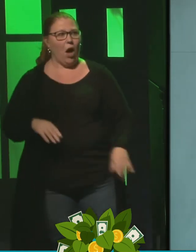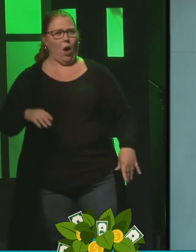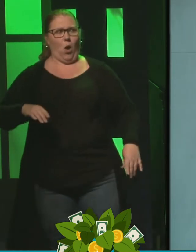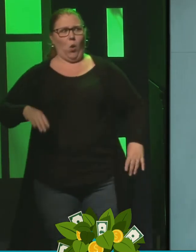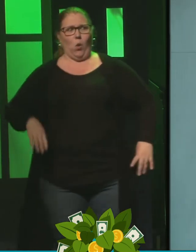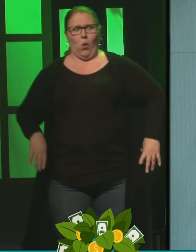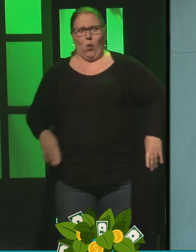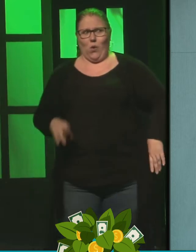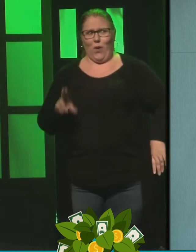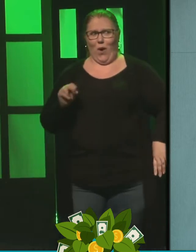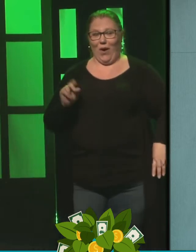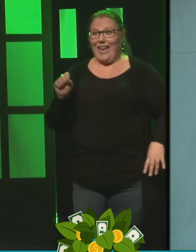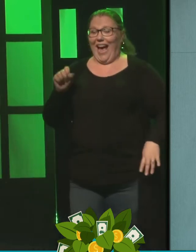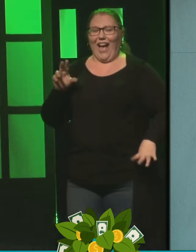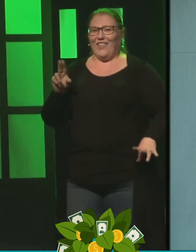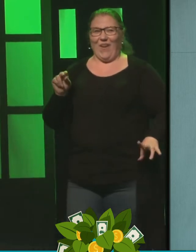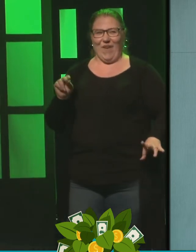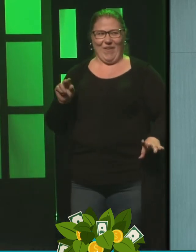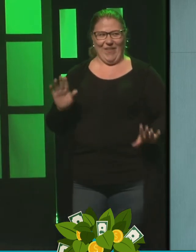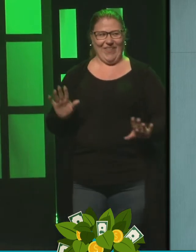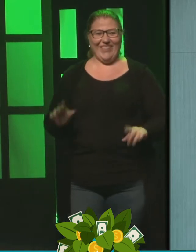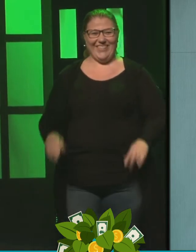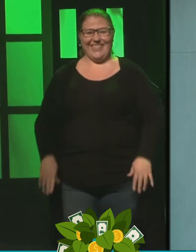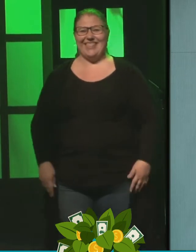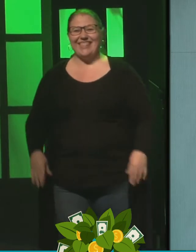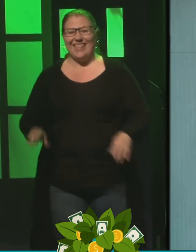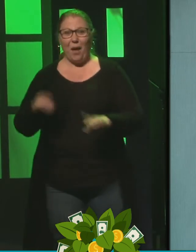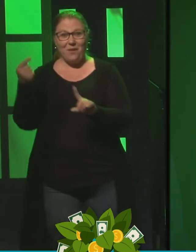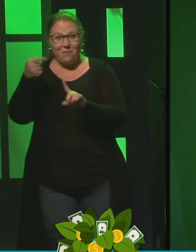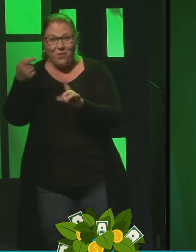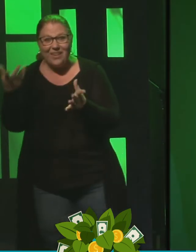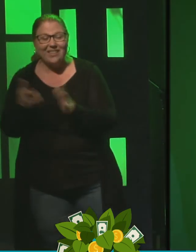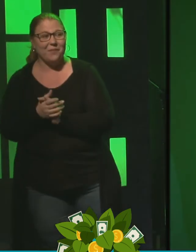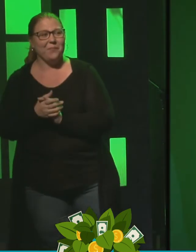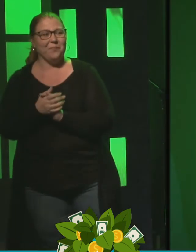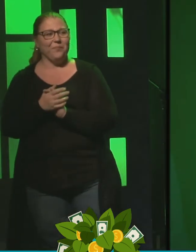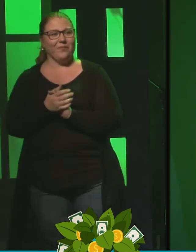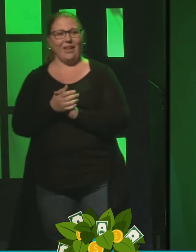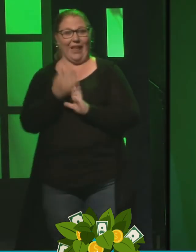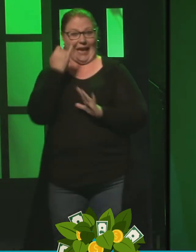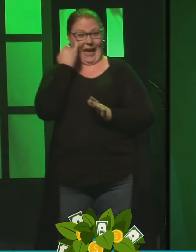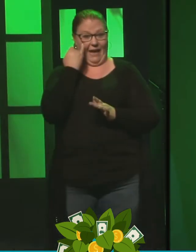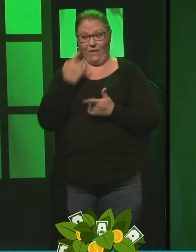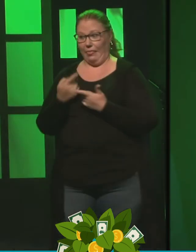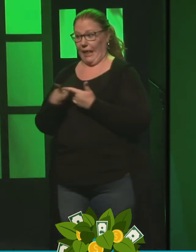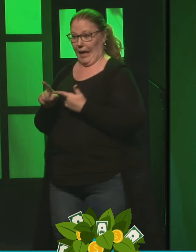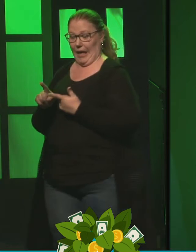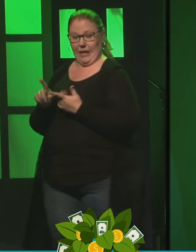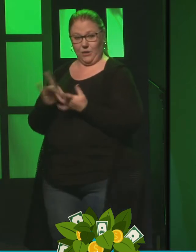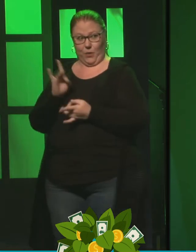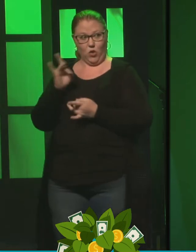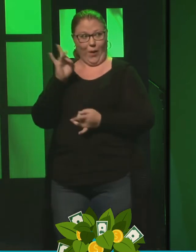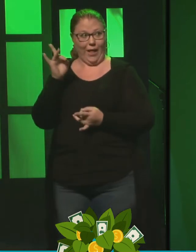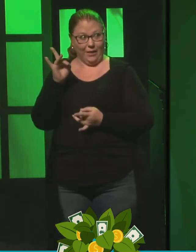ooh, got me there. Here's the thing. If then spirituality